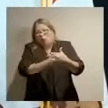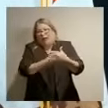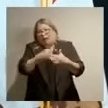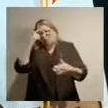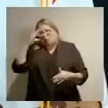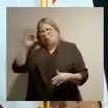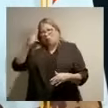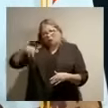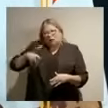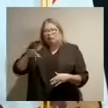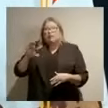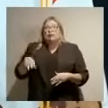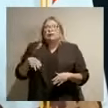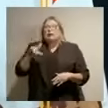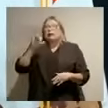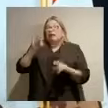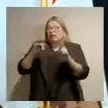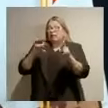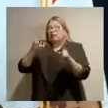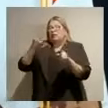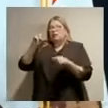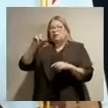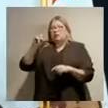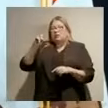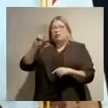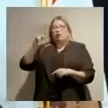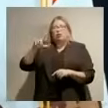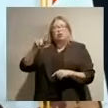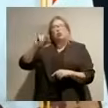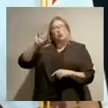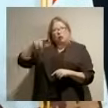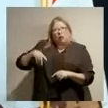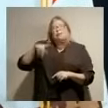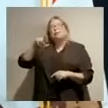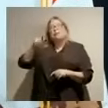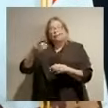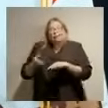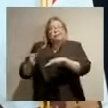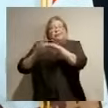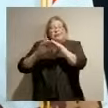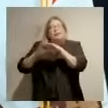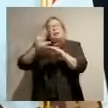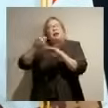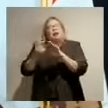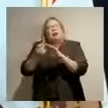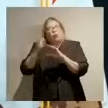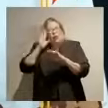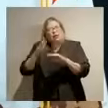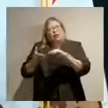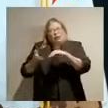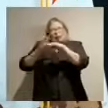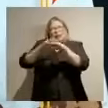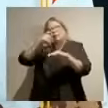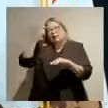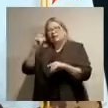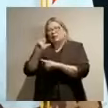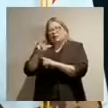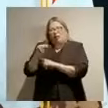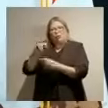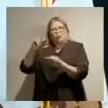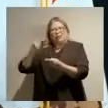They were made higher by Donald Trump's tax increase under the SALT deduction elimination, which I hope is eliminated by the federal government.